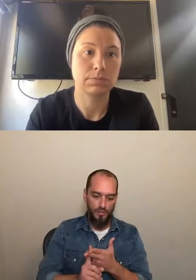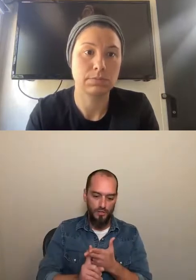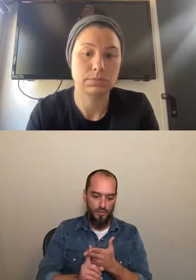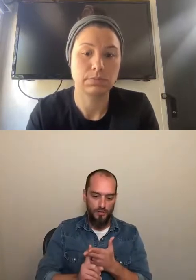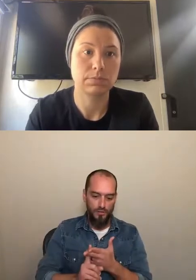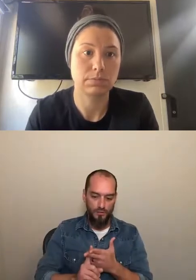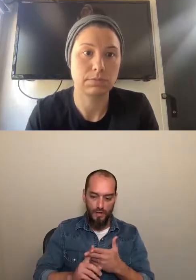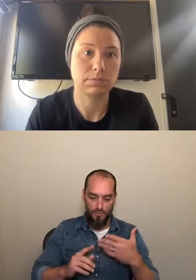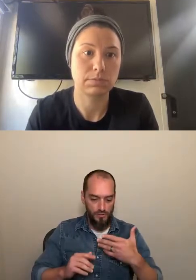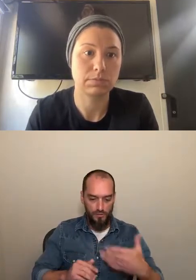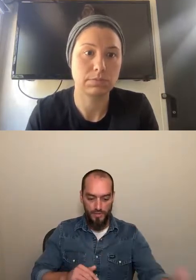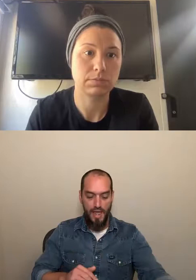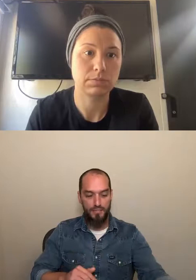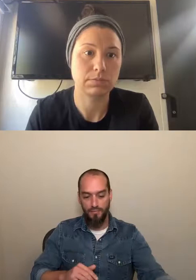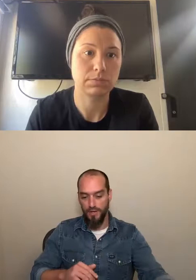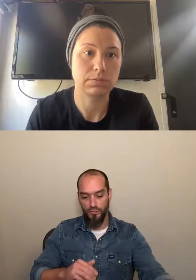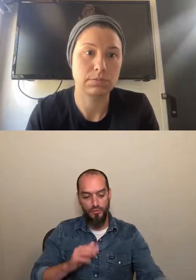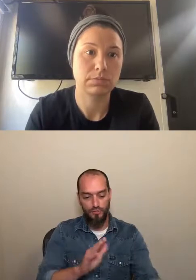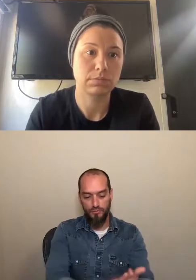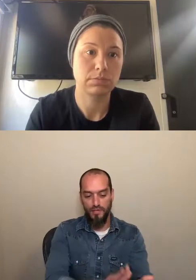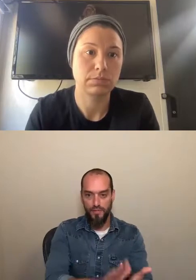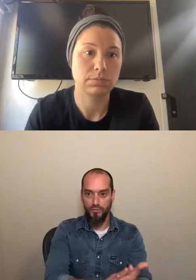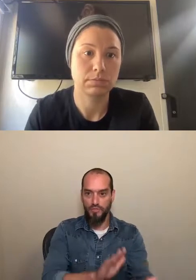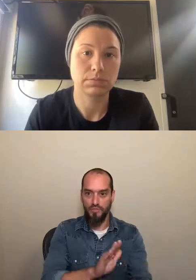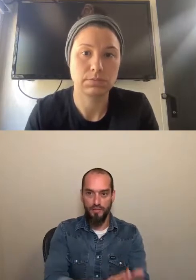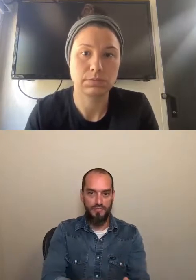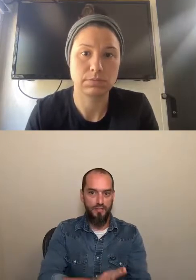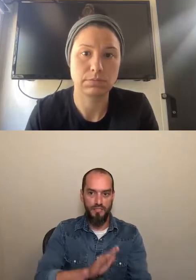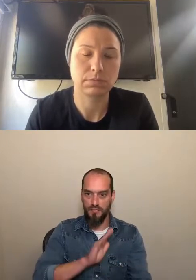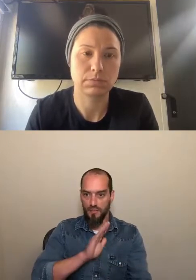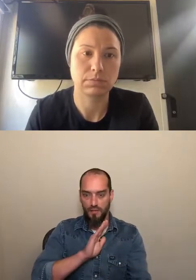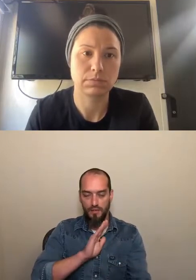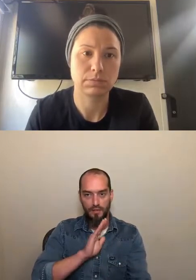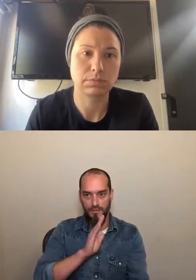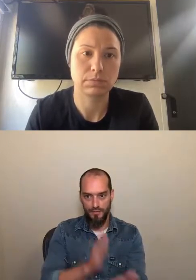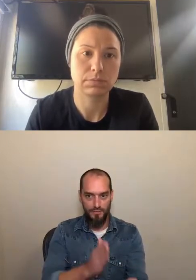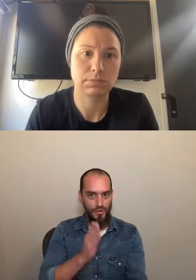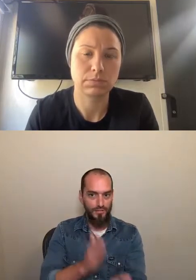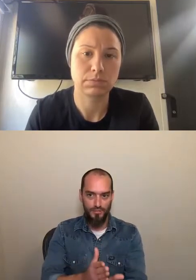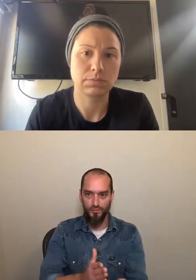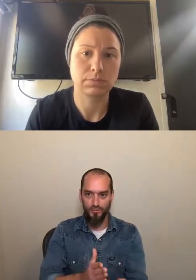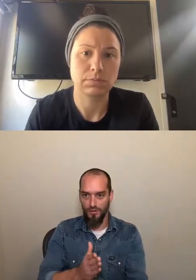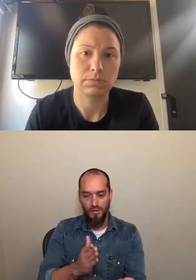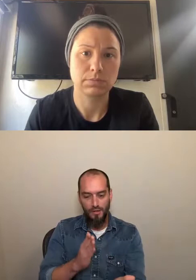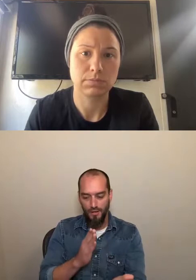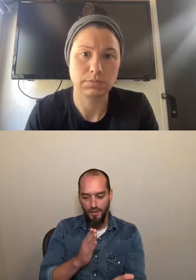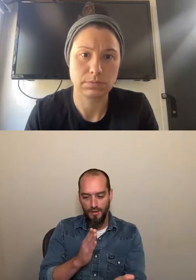landlord, I was literally asking my instructor, can they do this? Can they say this? is this right? Is this